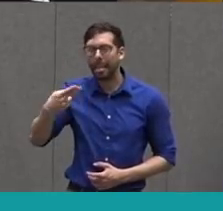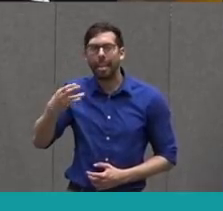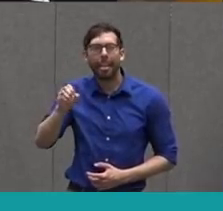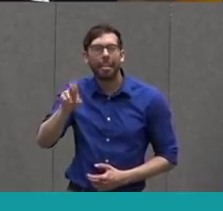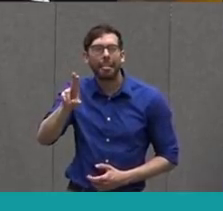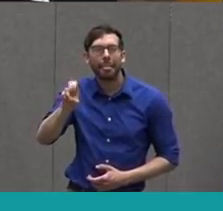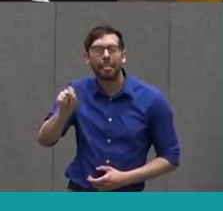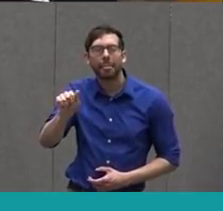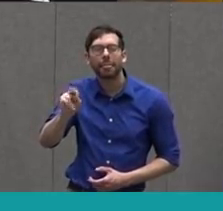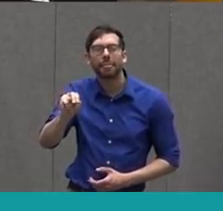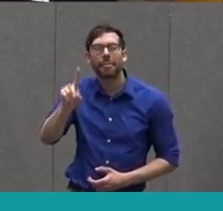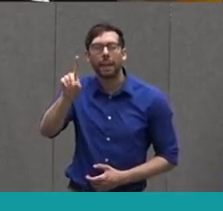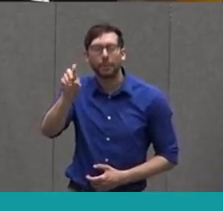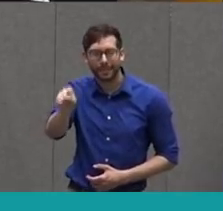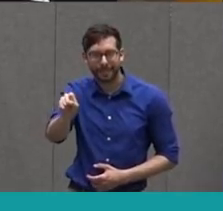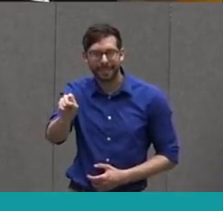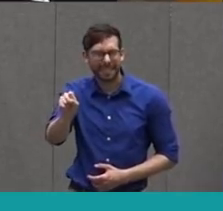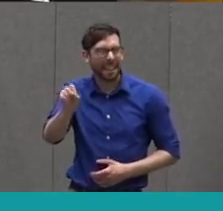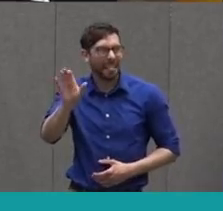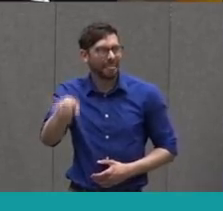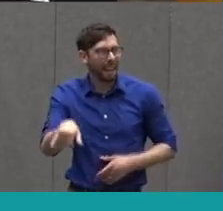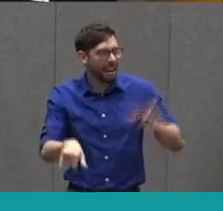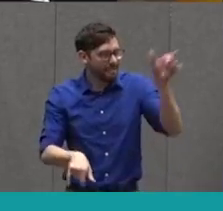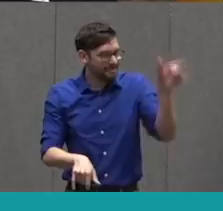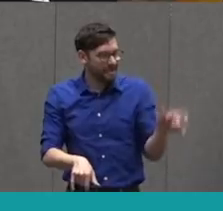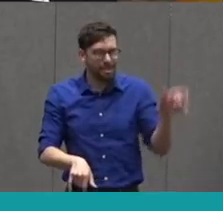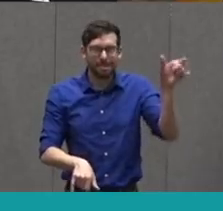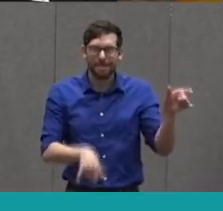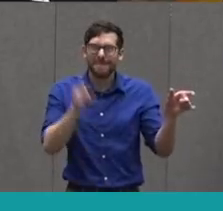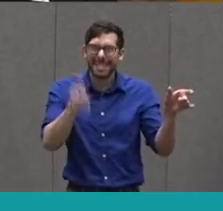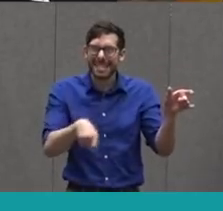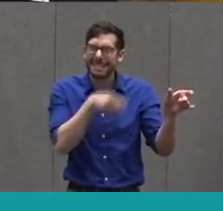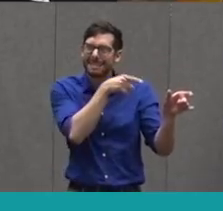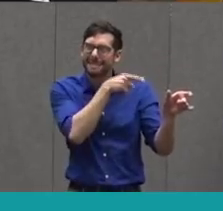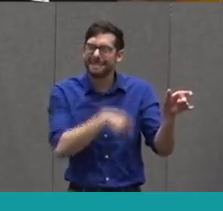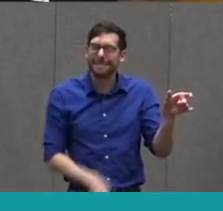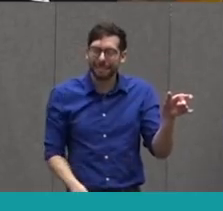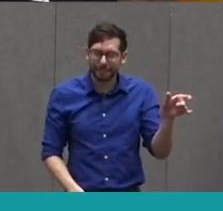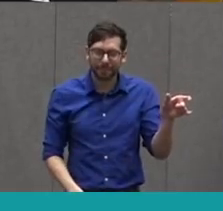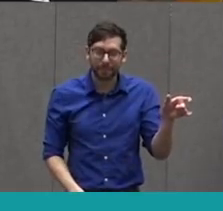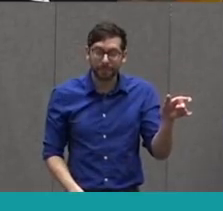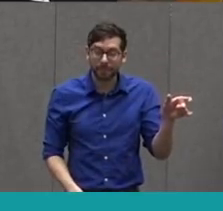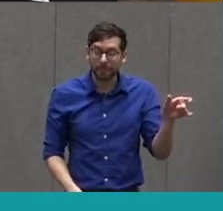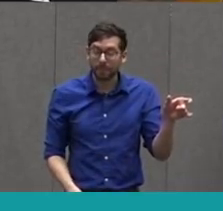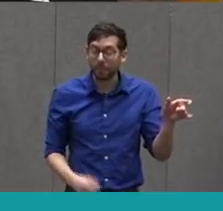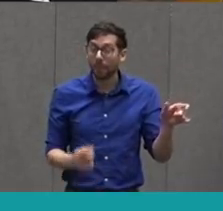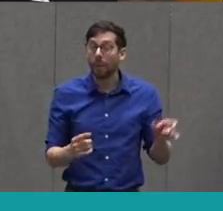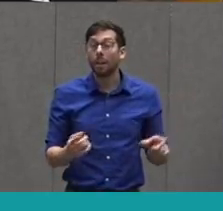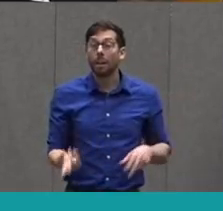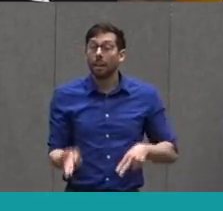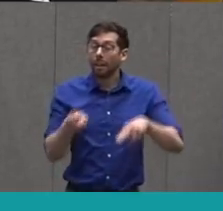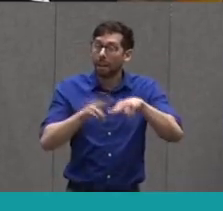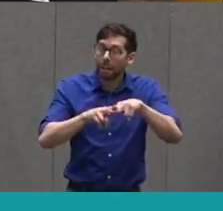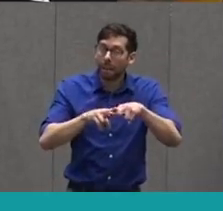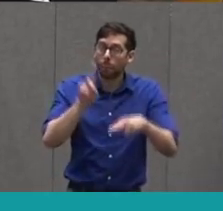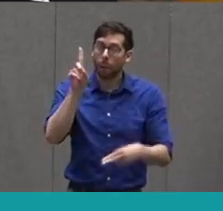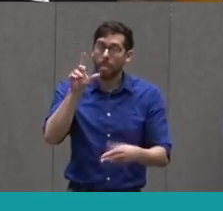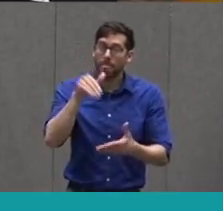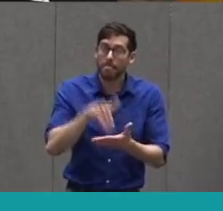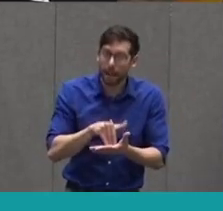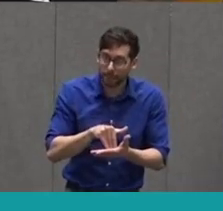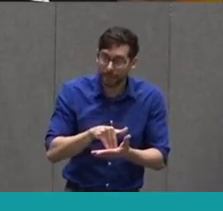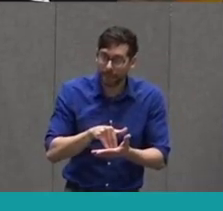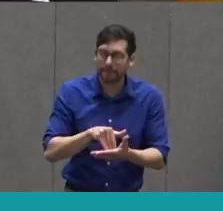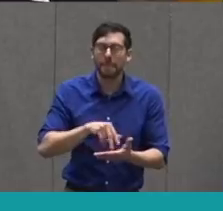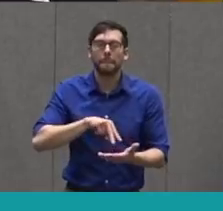thousands column over here that we would need to place that number. And since we only said 1,000 more, we would need to put a